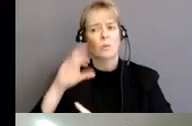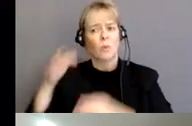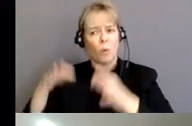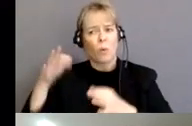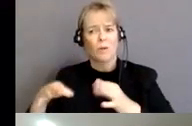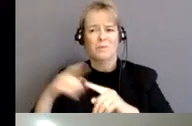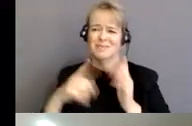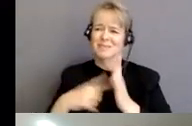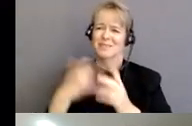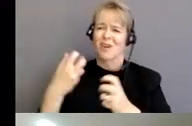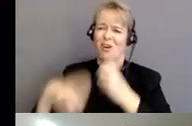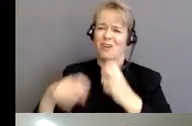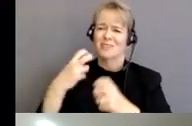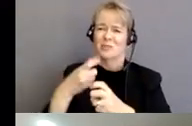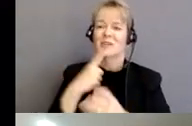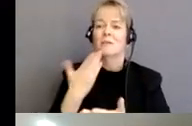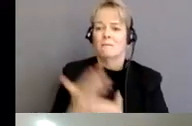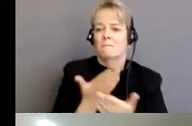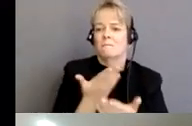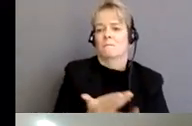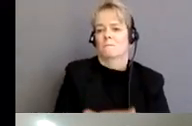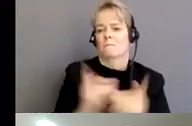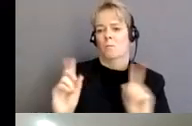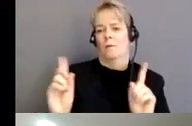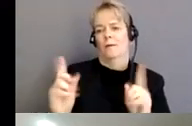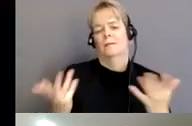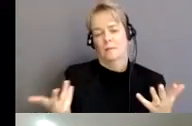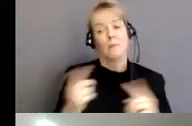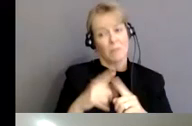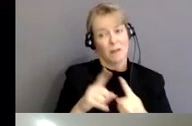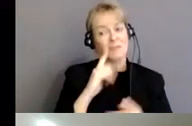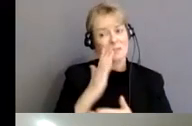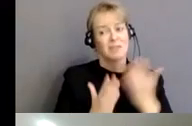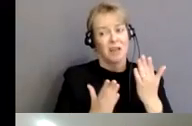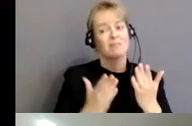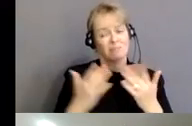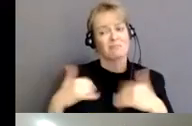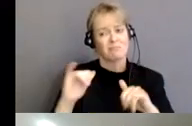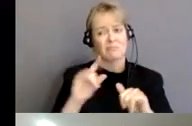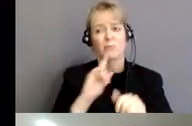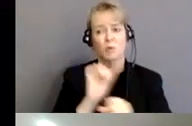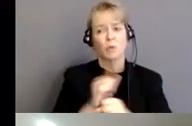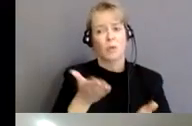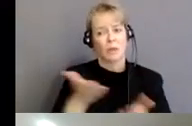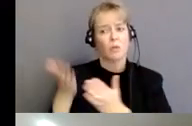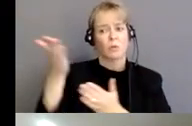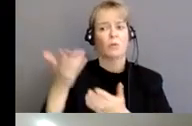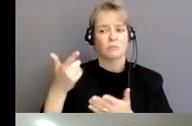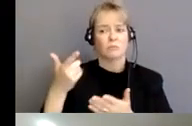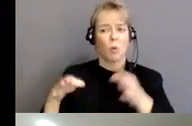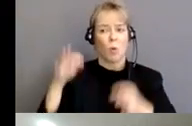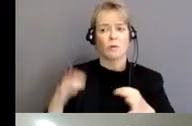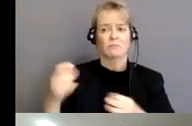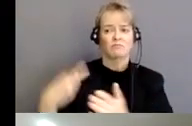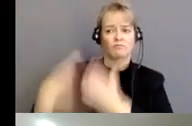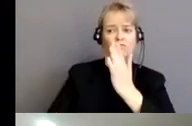those cases, I know for a fact that some of those cases still get through the court system. And also there's some